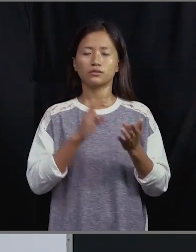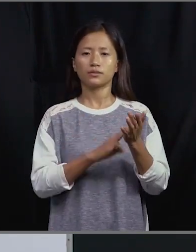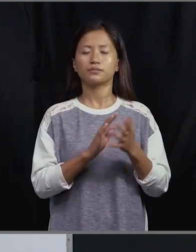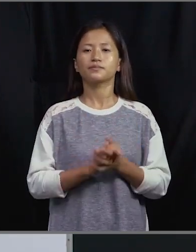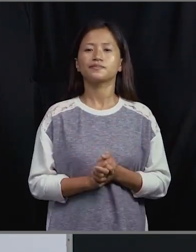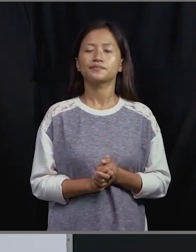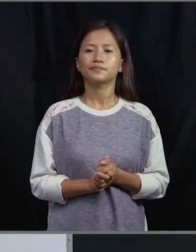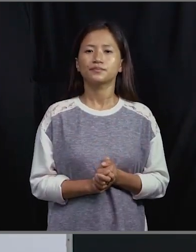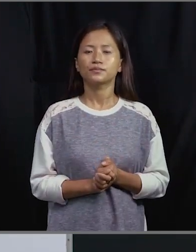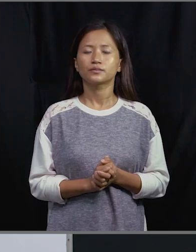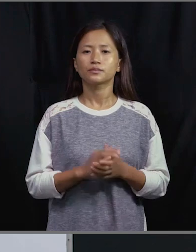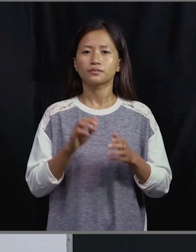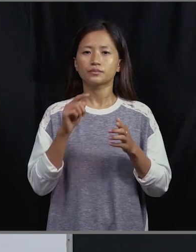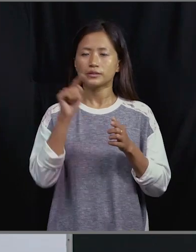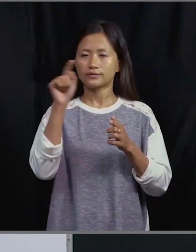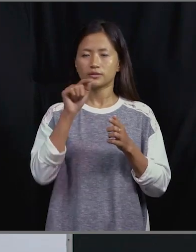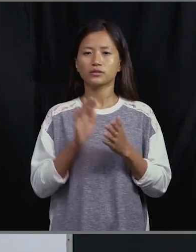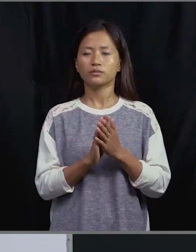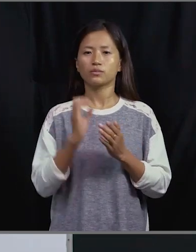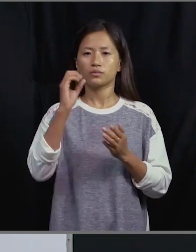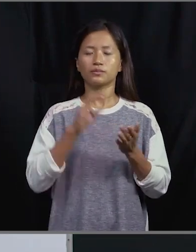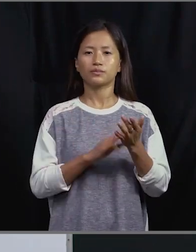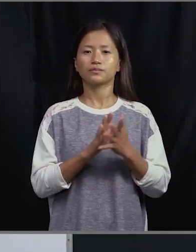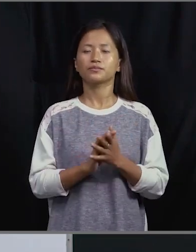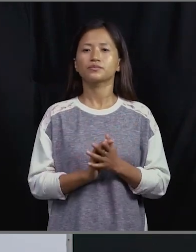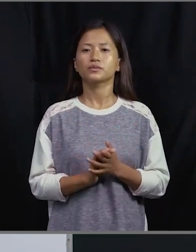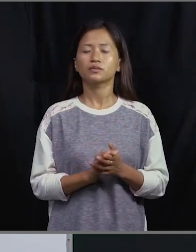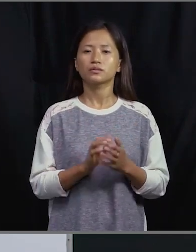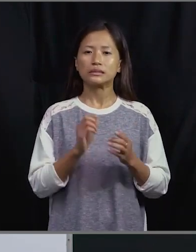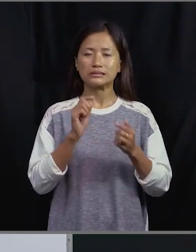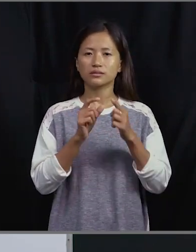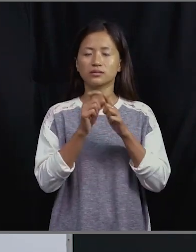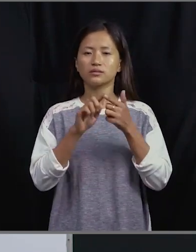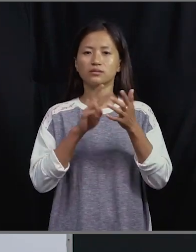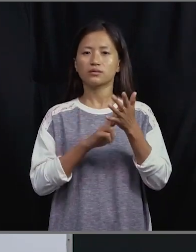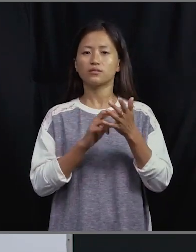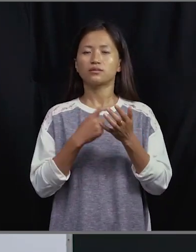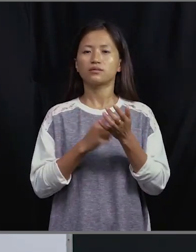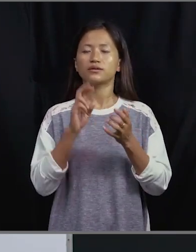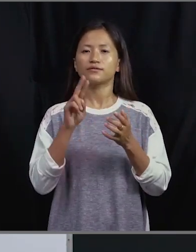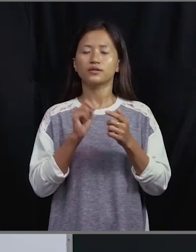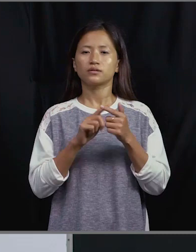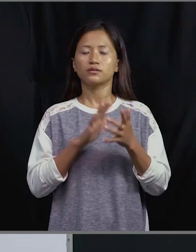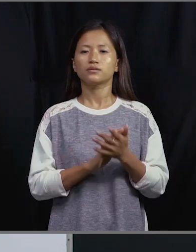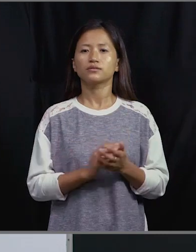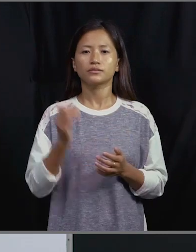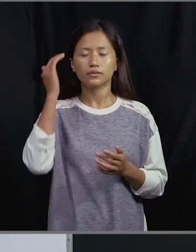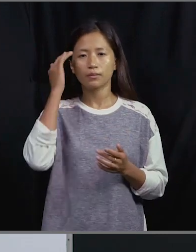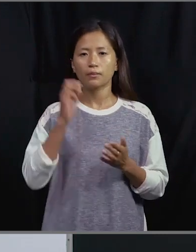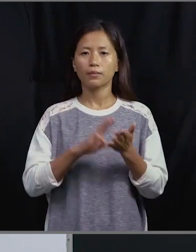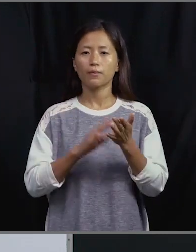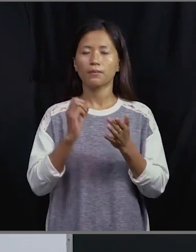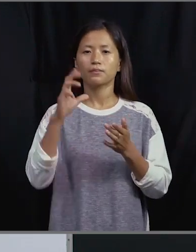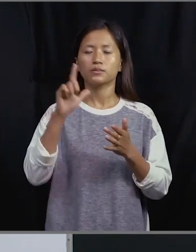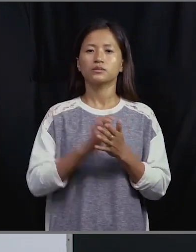this percentage composition of the compound, we can derive its empirical formula. And if we know the molecular mass